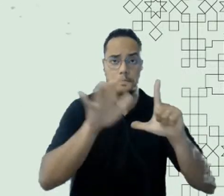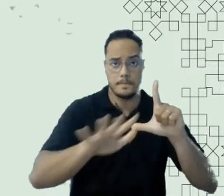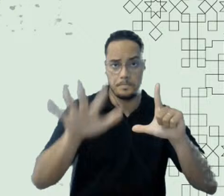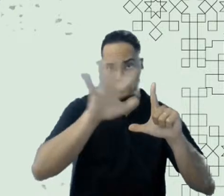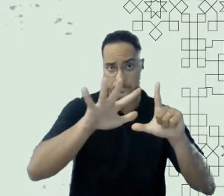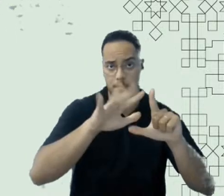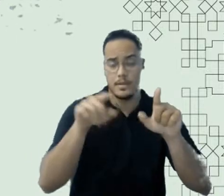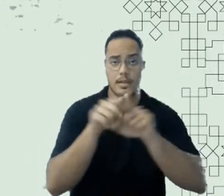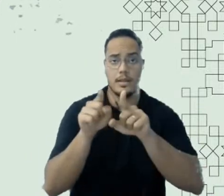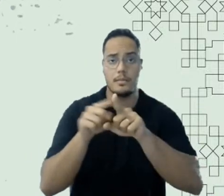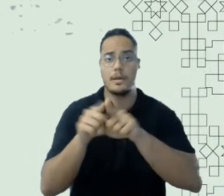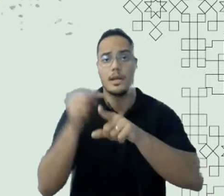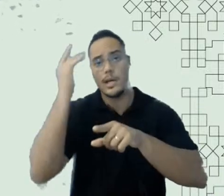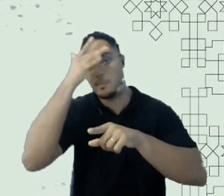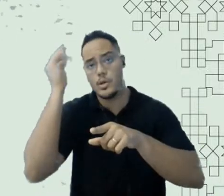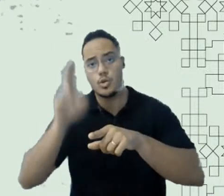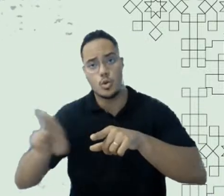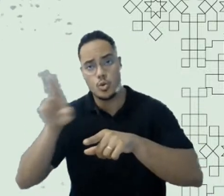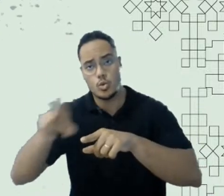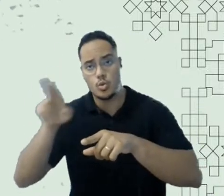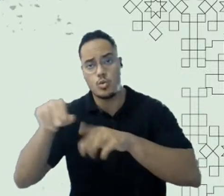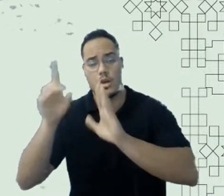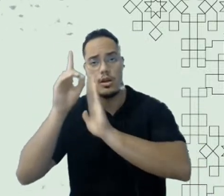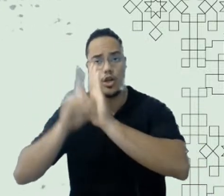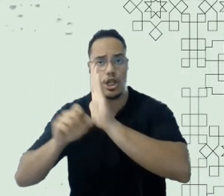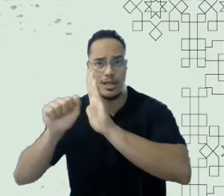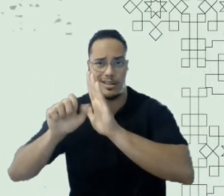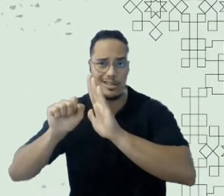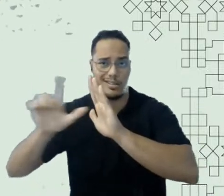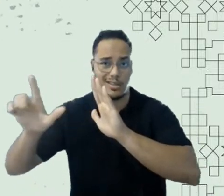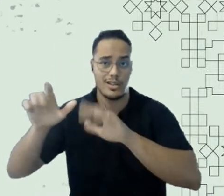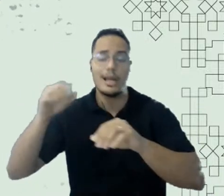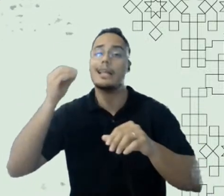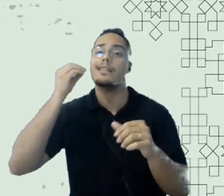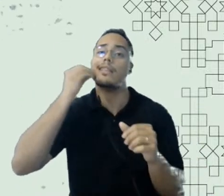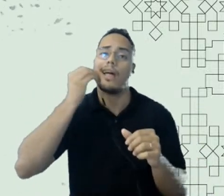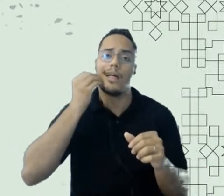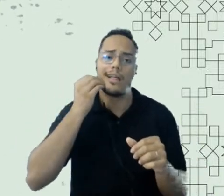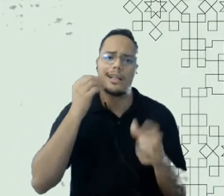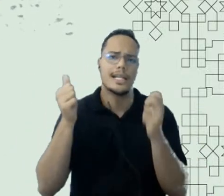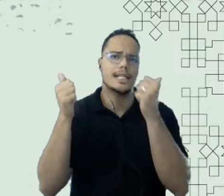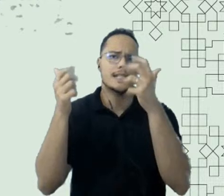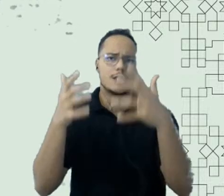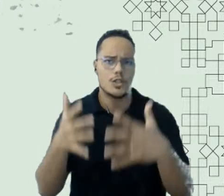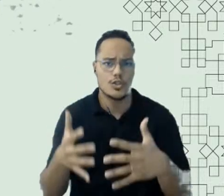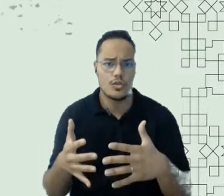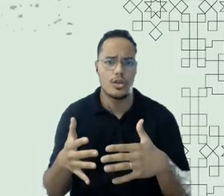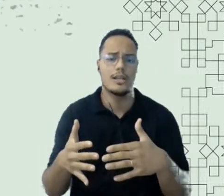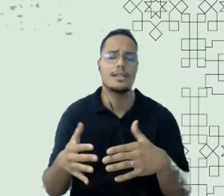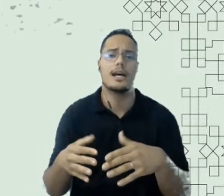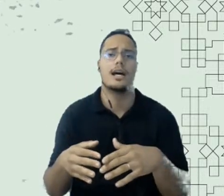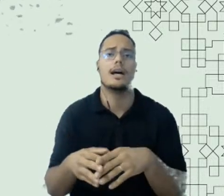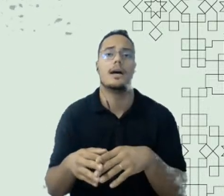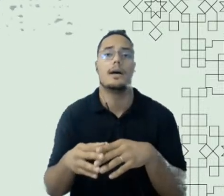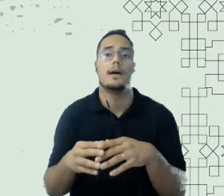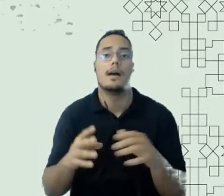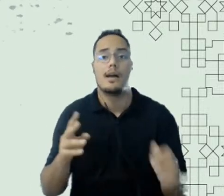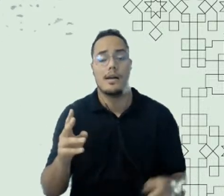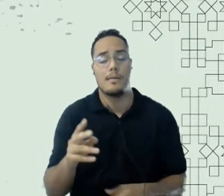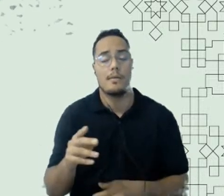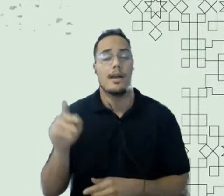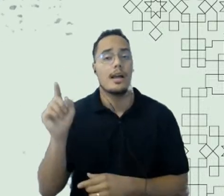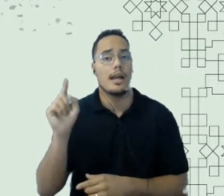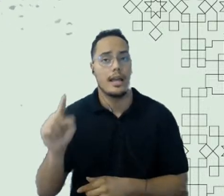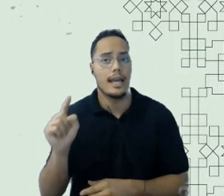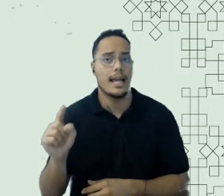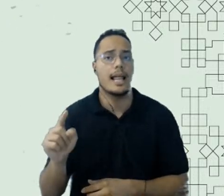legitimate content is not uploaded on the platform. Actually, the countries have put